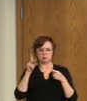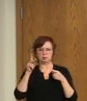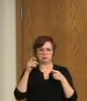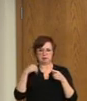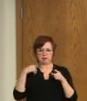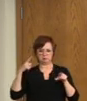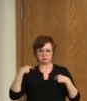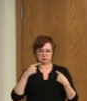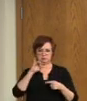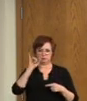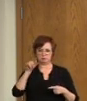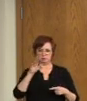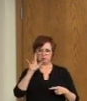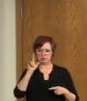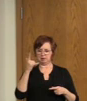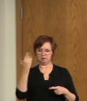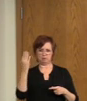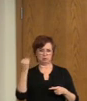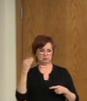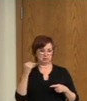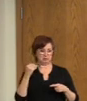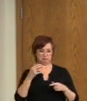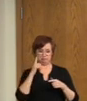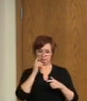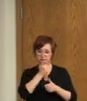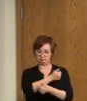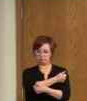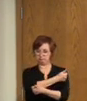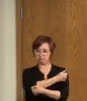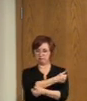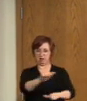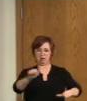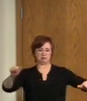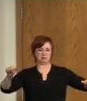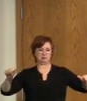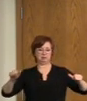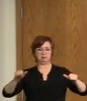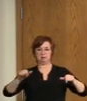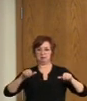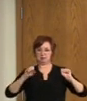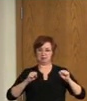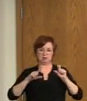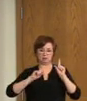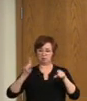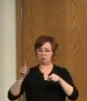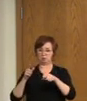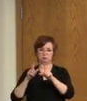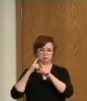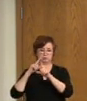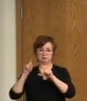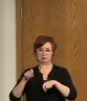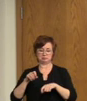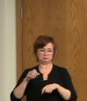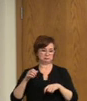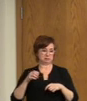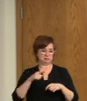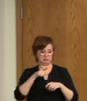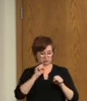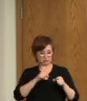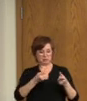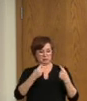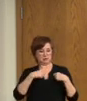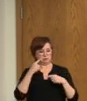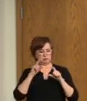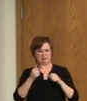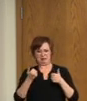July 14th open testing for all residents of the province, including guards, and other staff in correctional facilities that could come